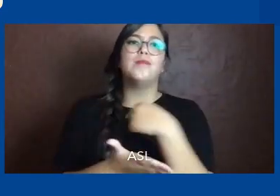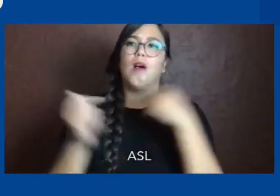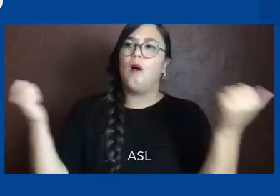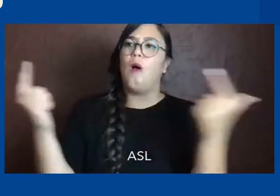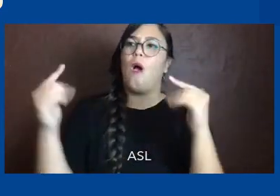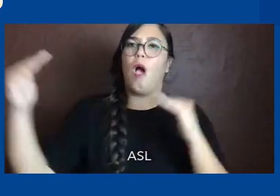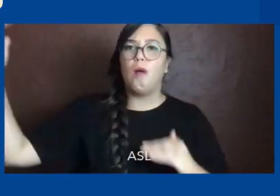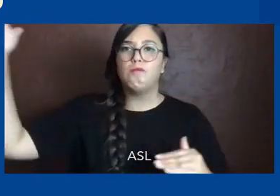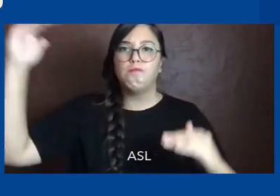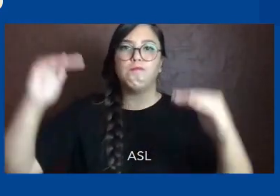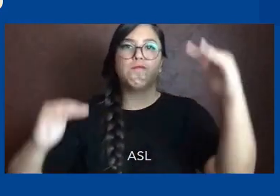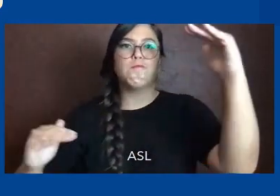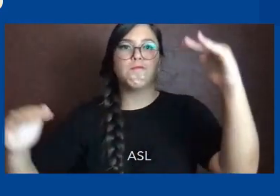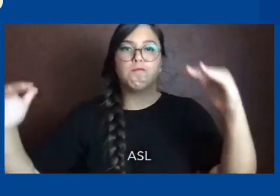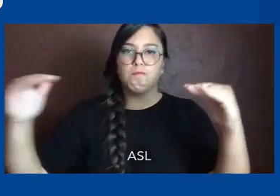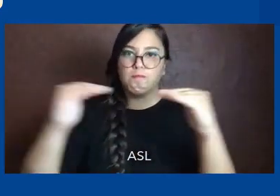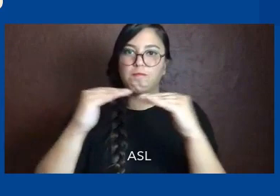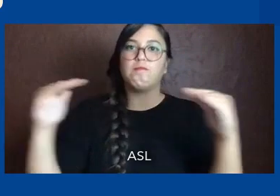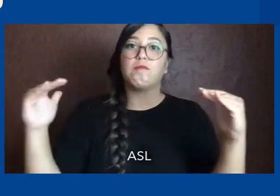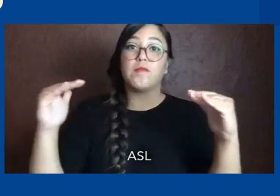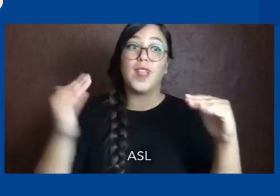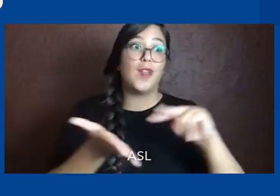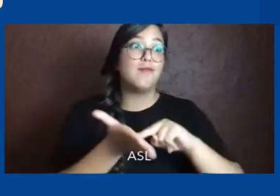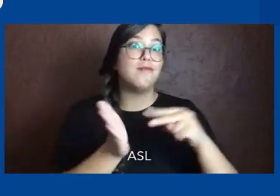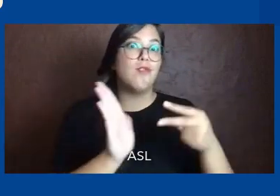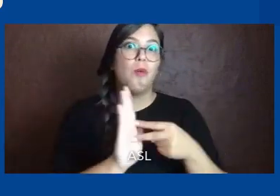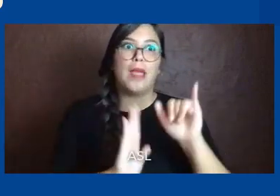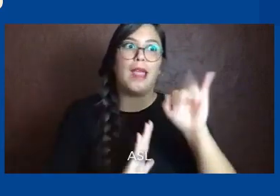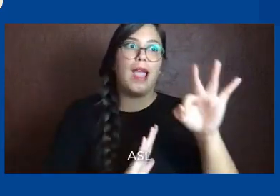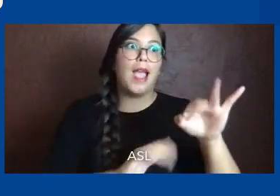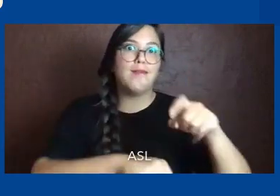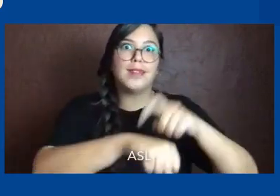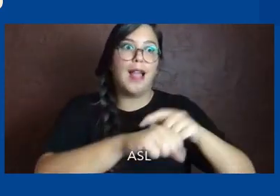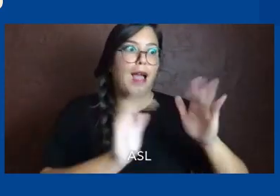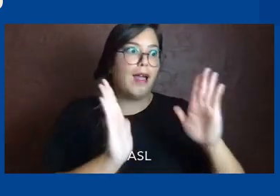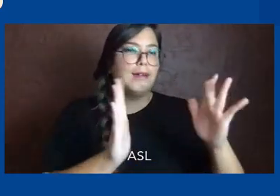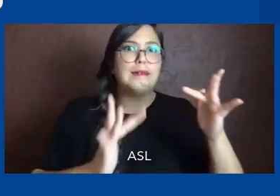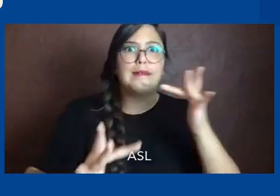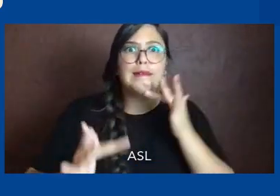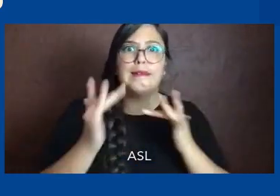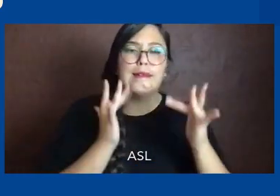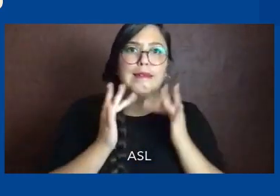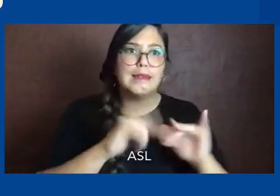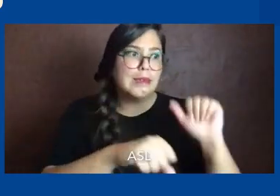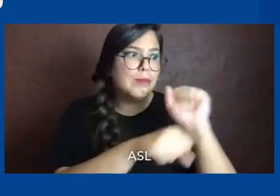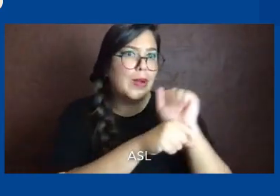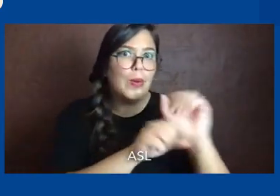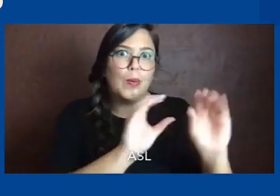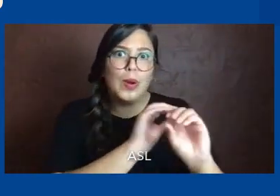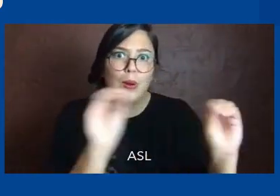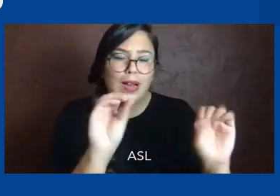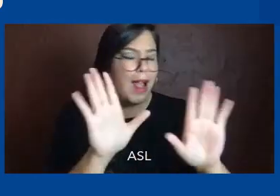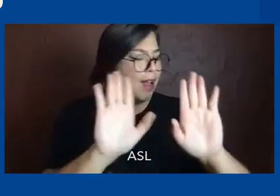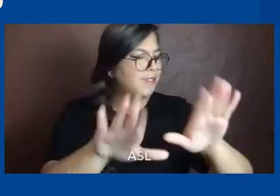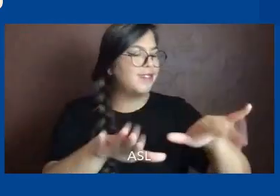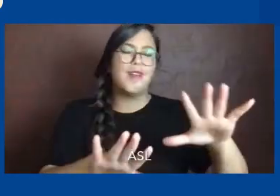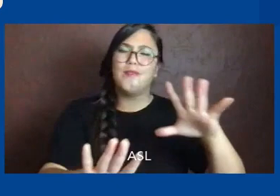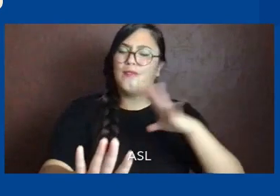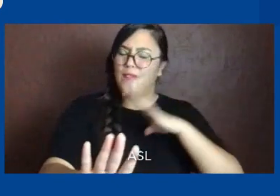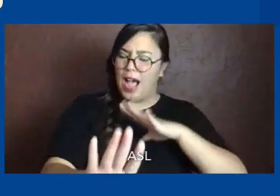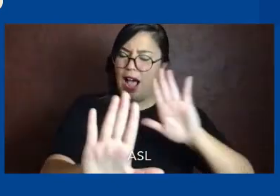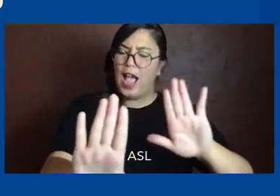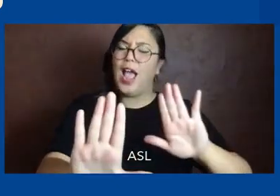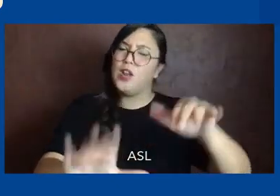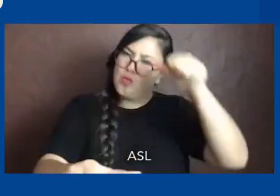desperate to work at all, we have those to look at and say, yeah, but remember, have a spine. Don't be a